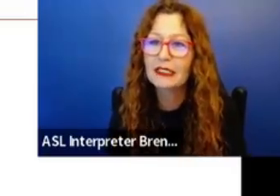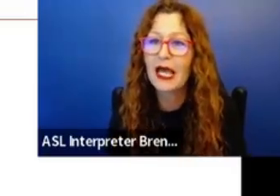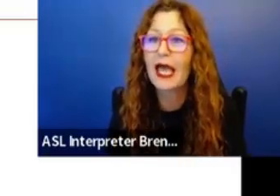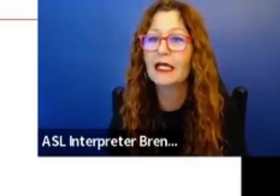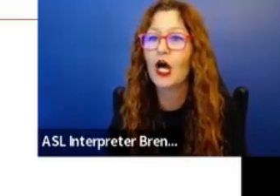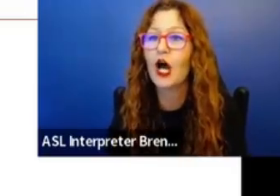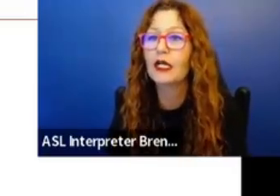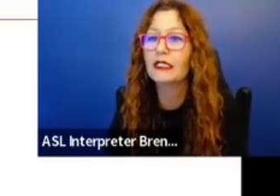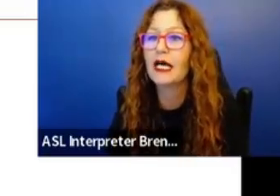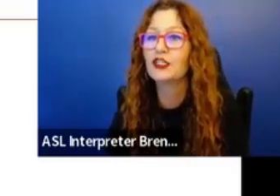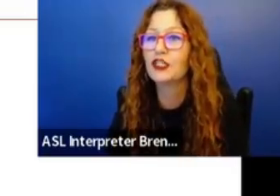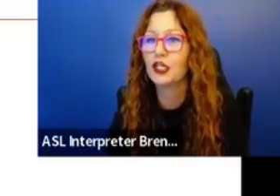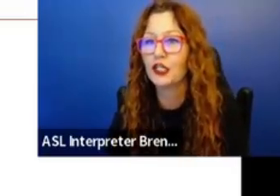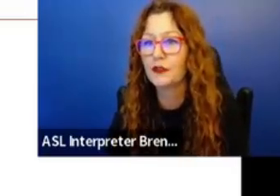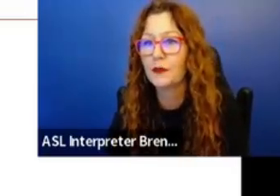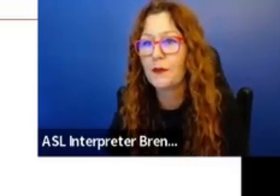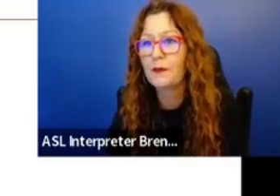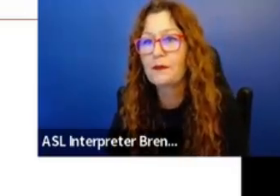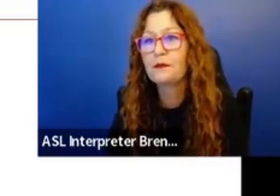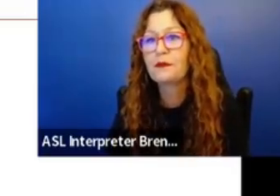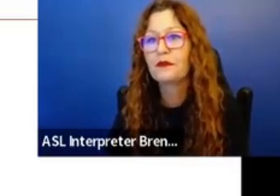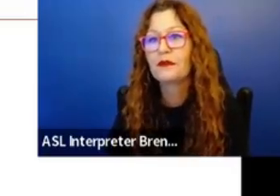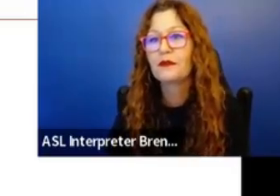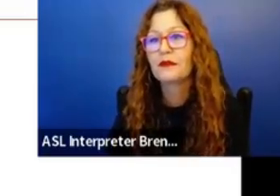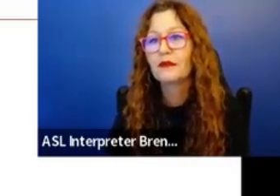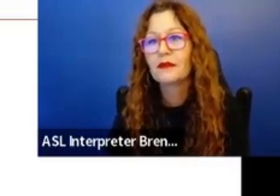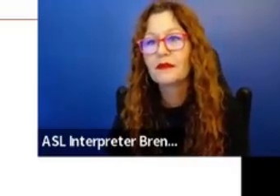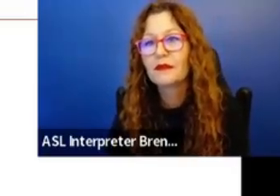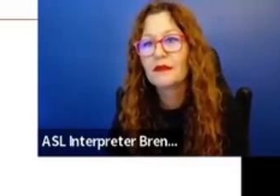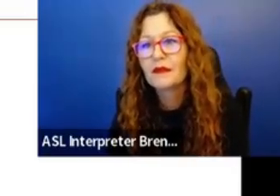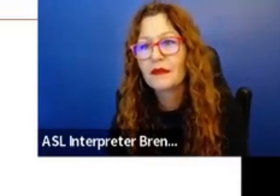Architect and architecture.